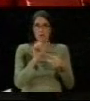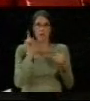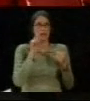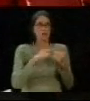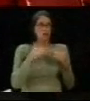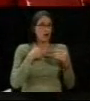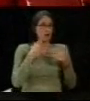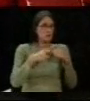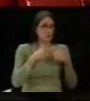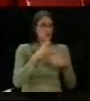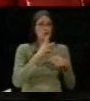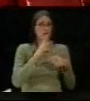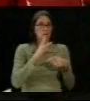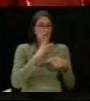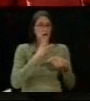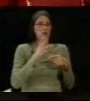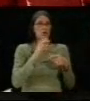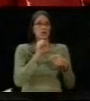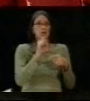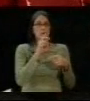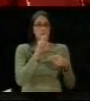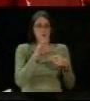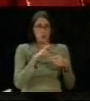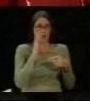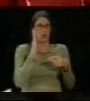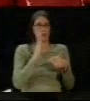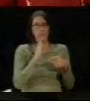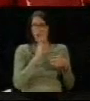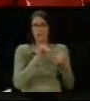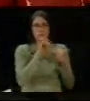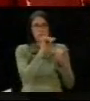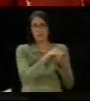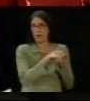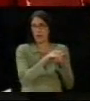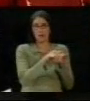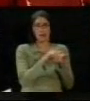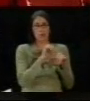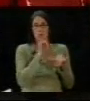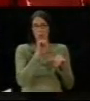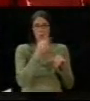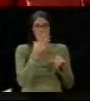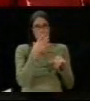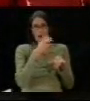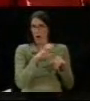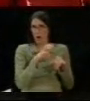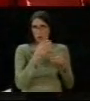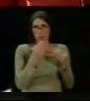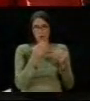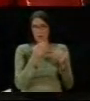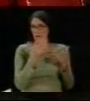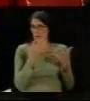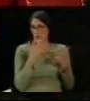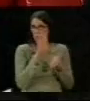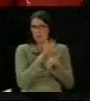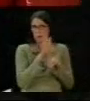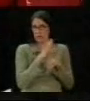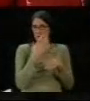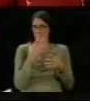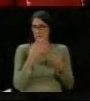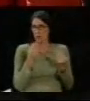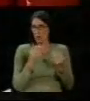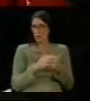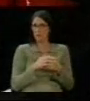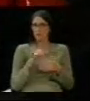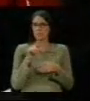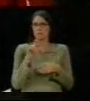there, it's going to remain pretty much the way it is. Yes. Not hot. Thank you. Commissioner